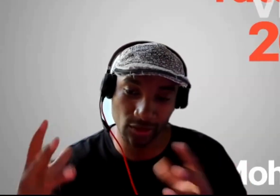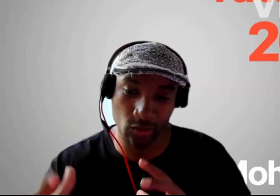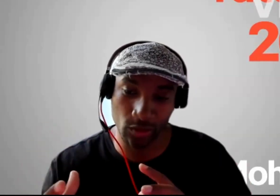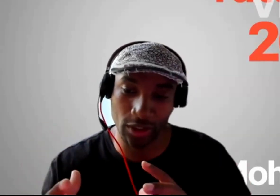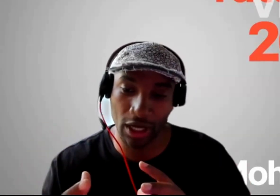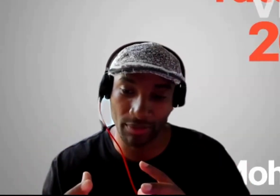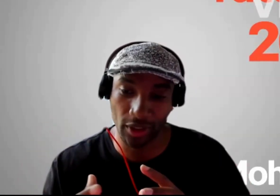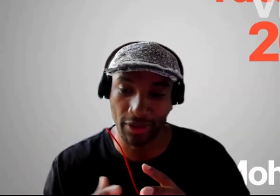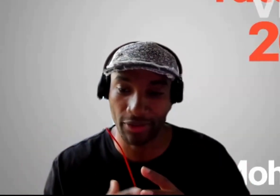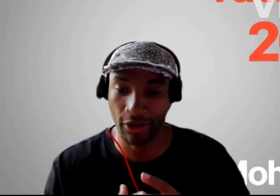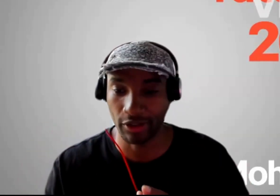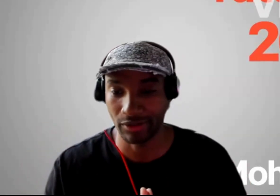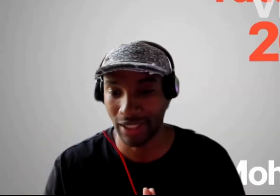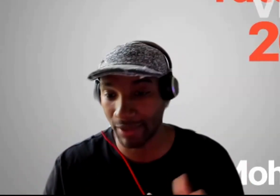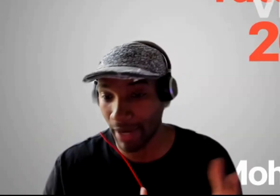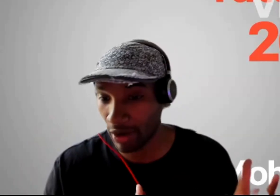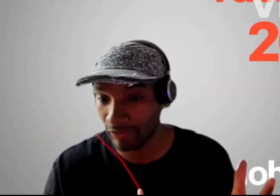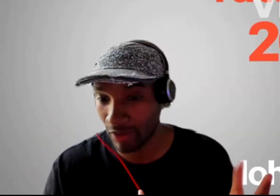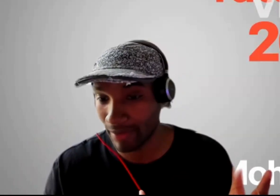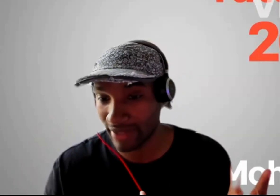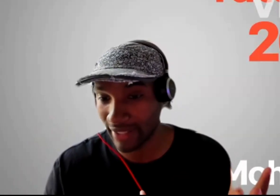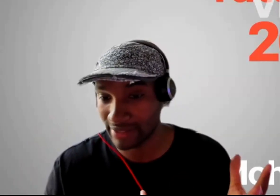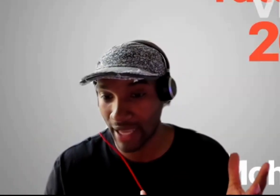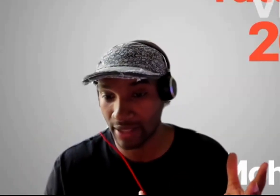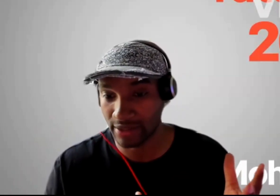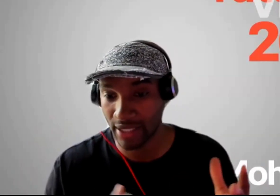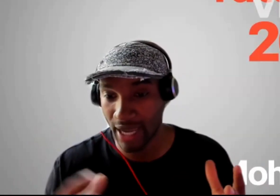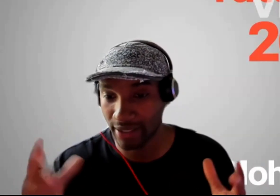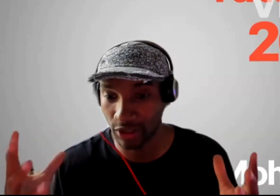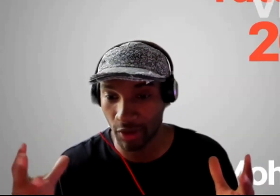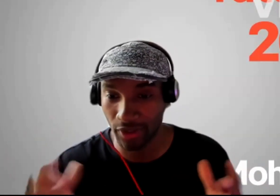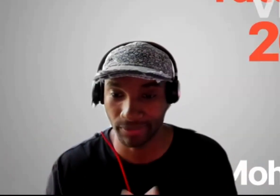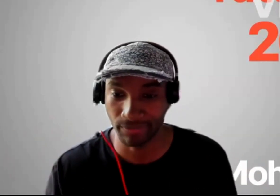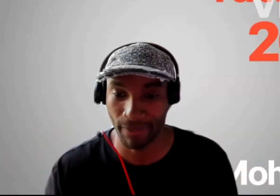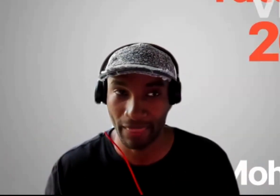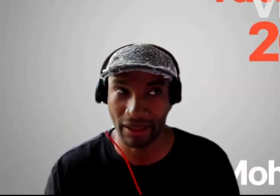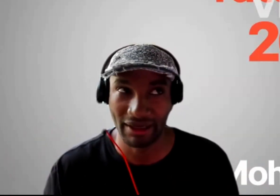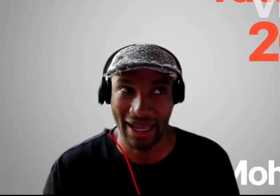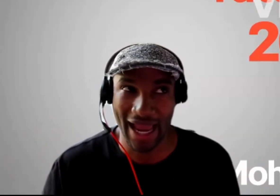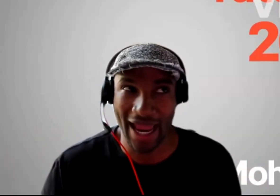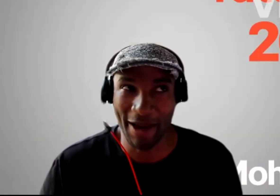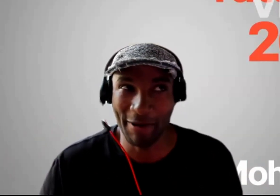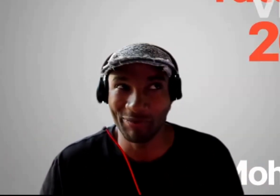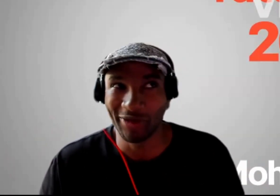those things could come together. Like my love for math and science and the drawing.